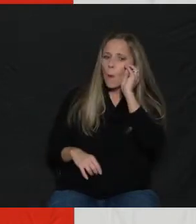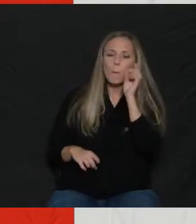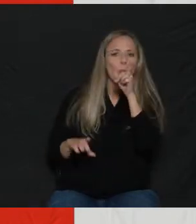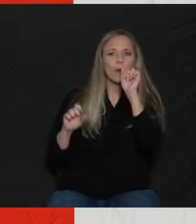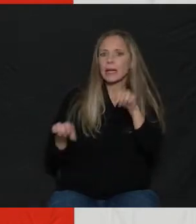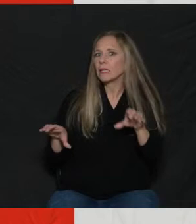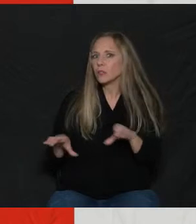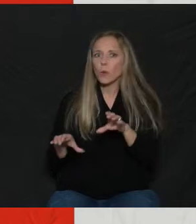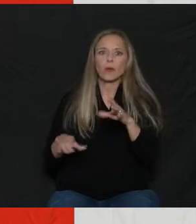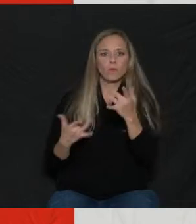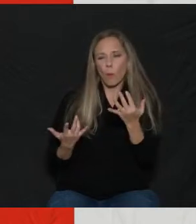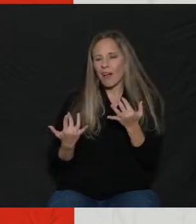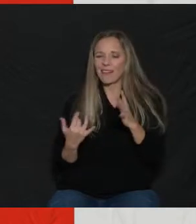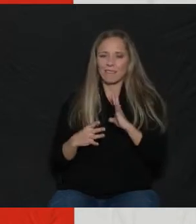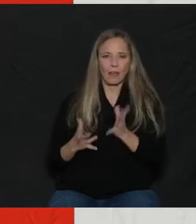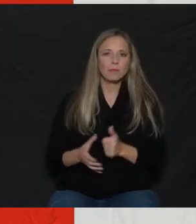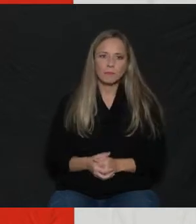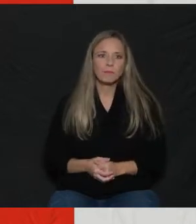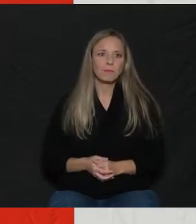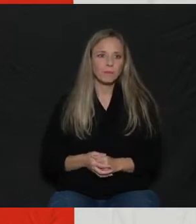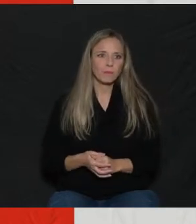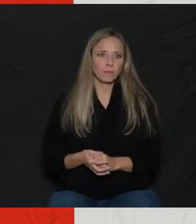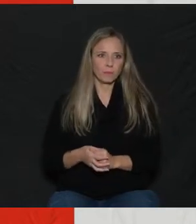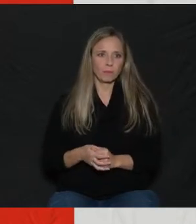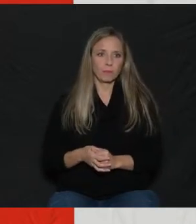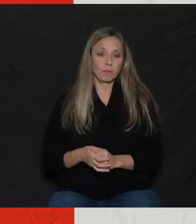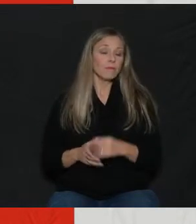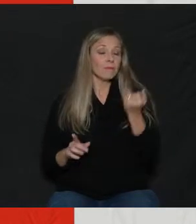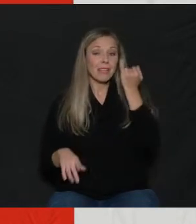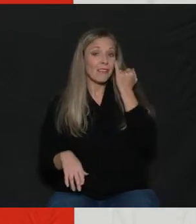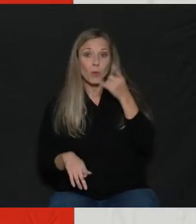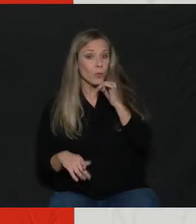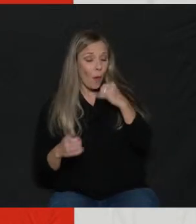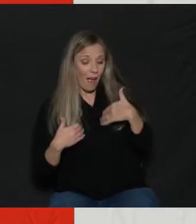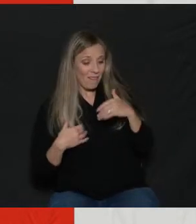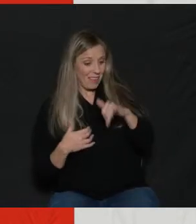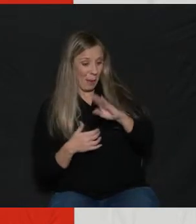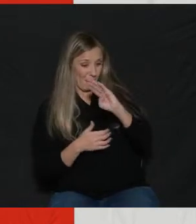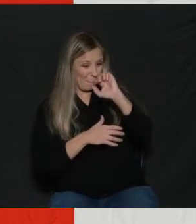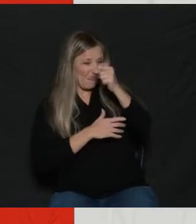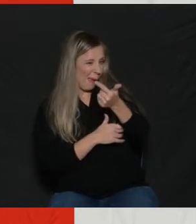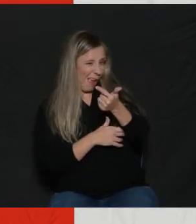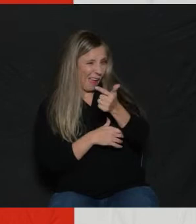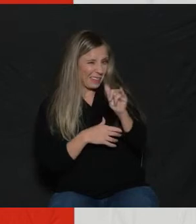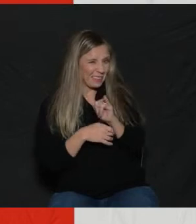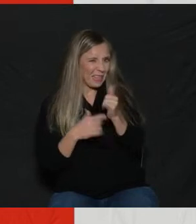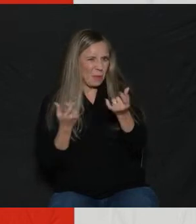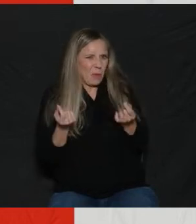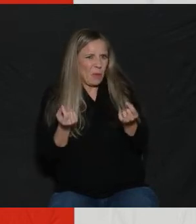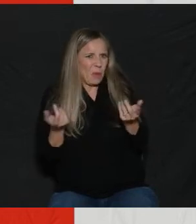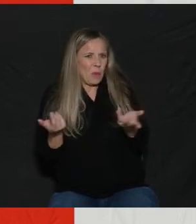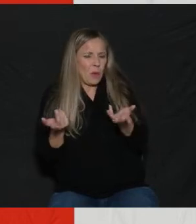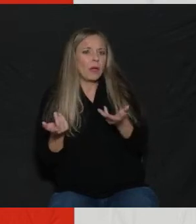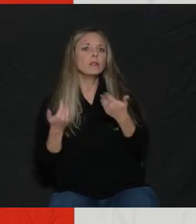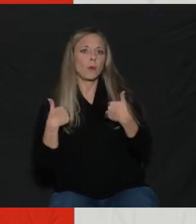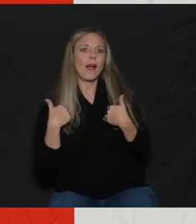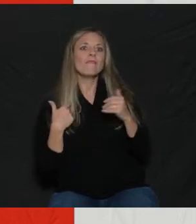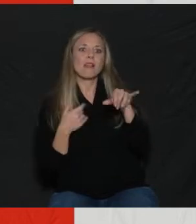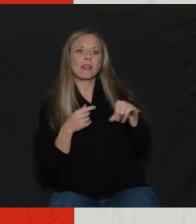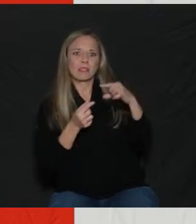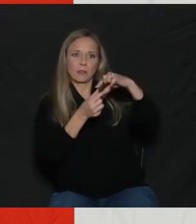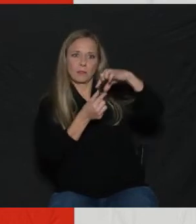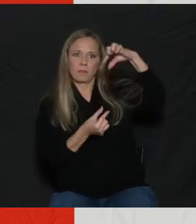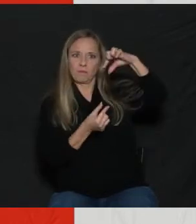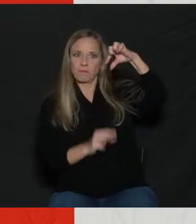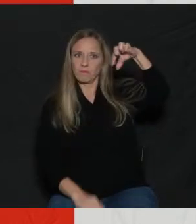wait a minute or two. And if somebody doesn't have a piping bag like this at home, you brought this as well that they can pick up. Yes, Like a that's